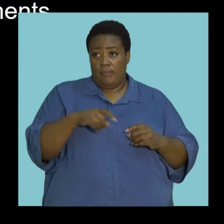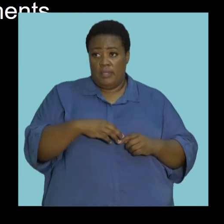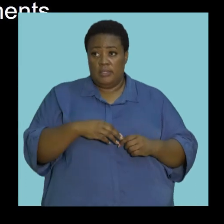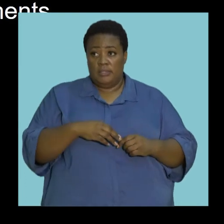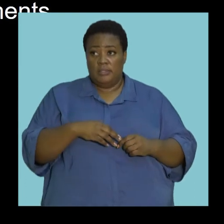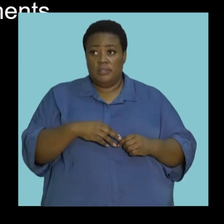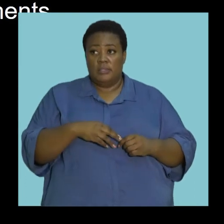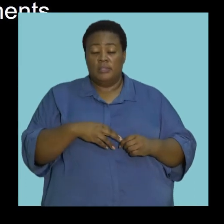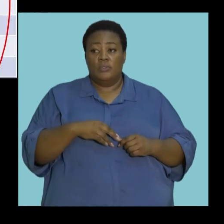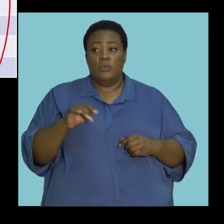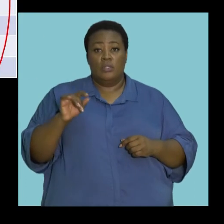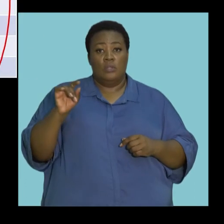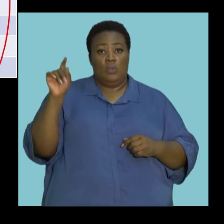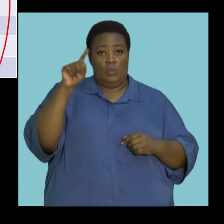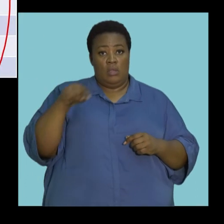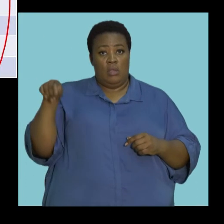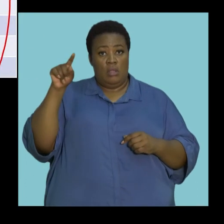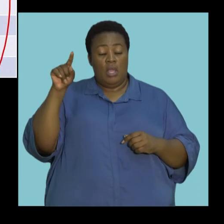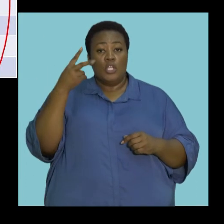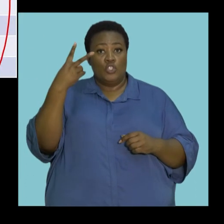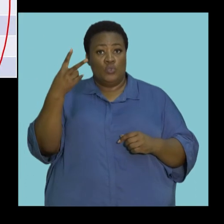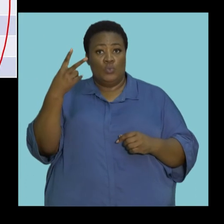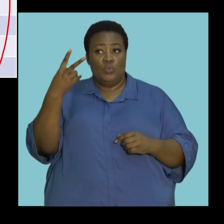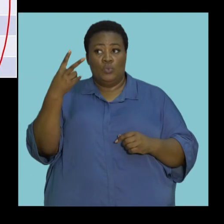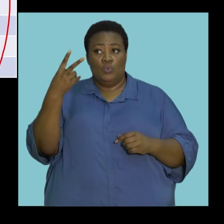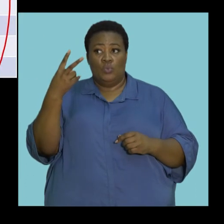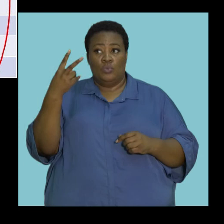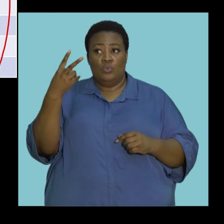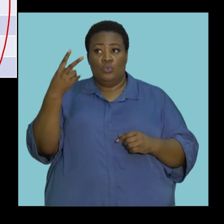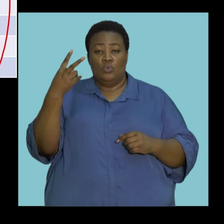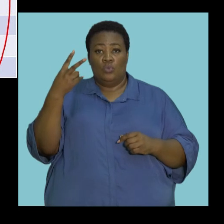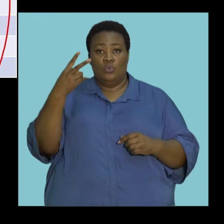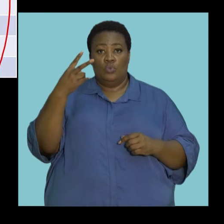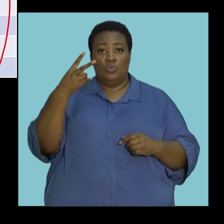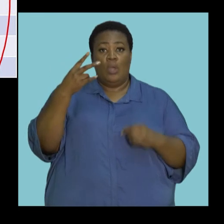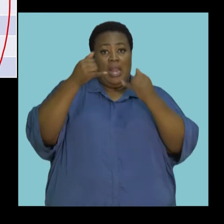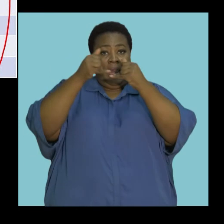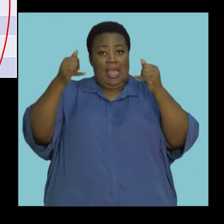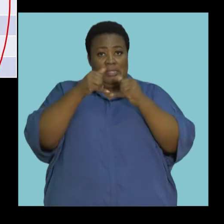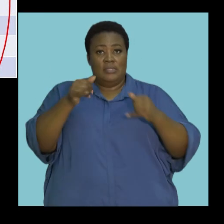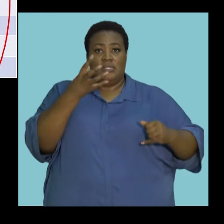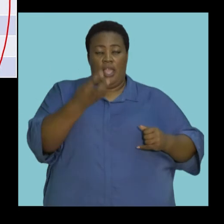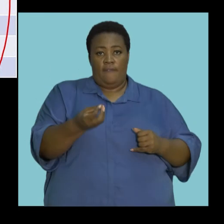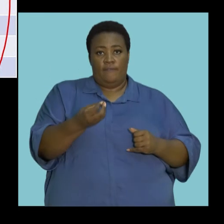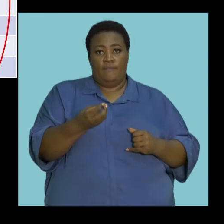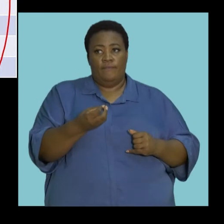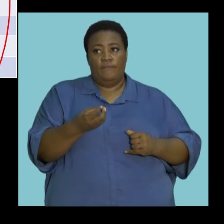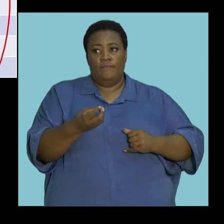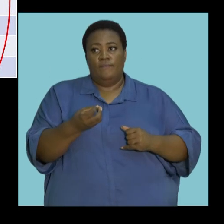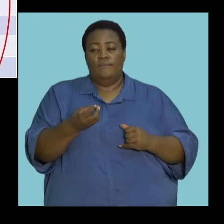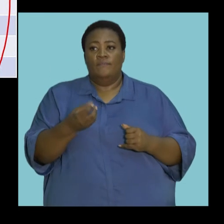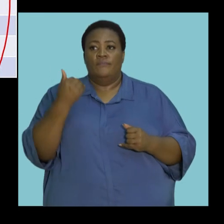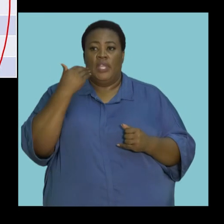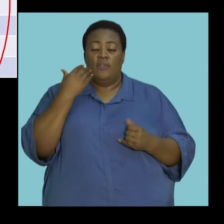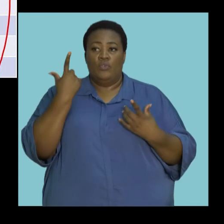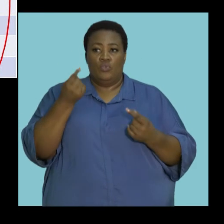got to remember that when looking at this, you've got 2 sets of lines. So this is going to give